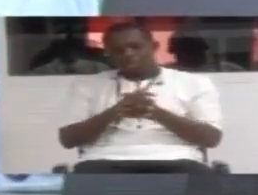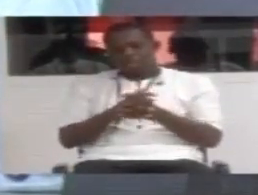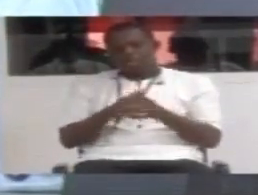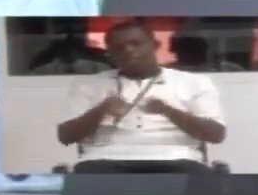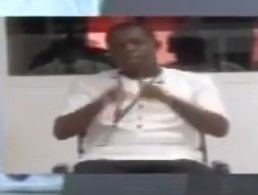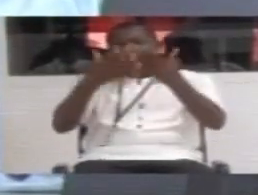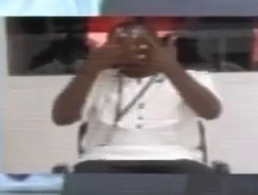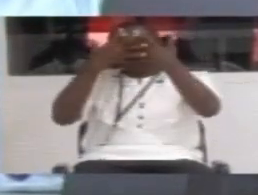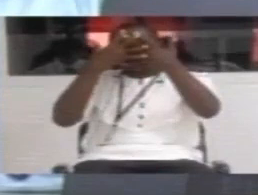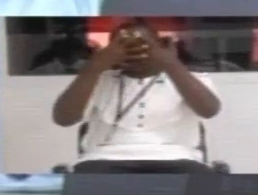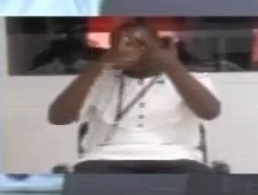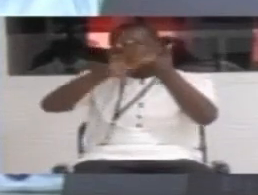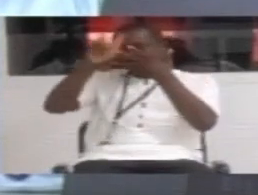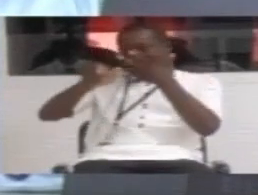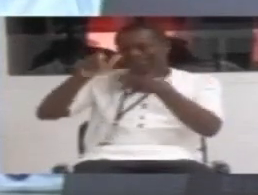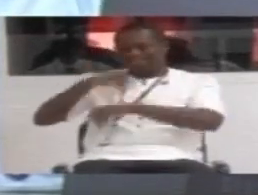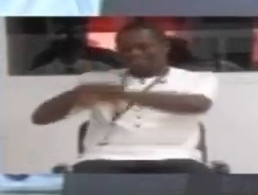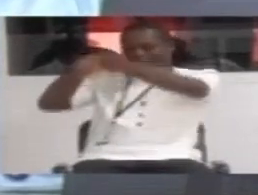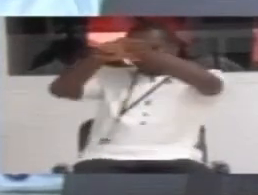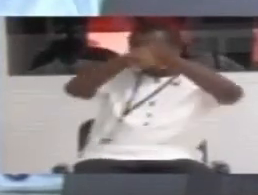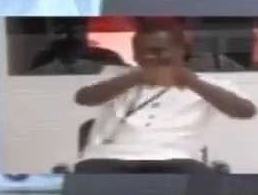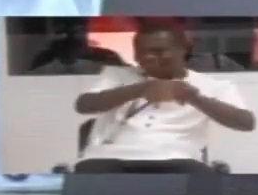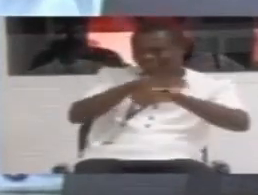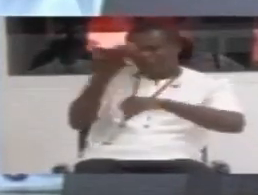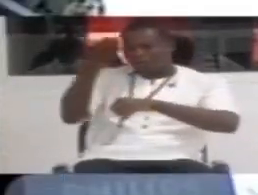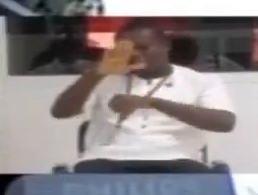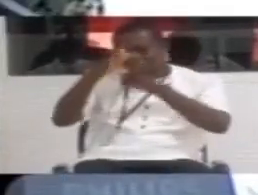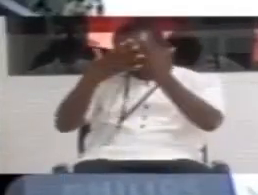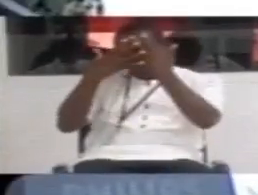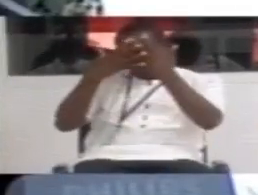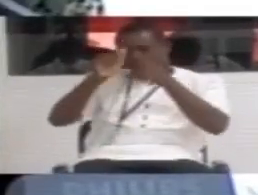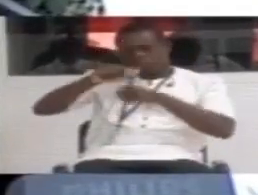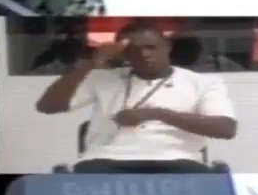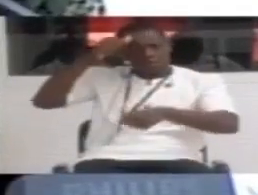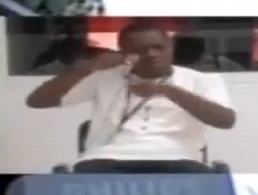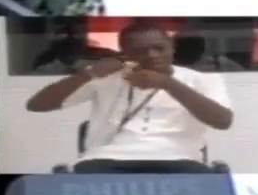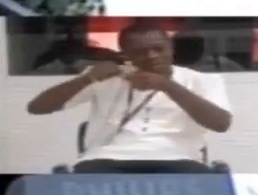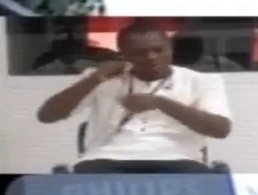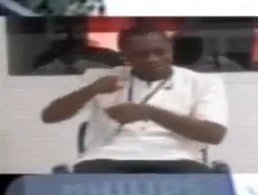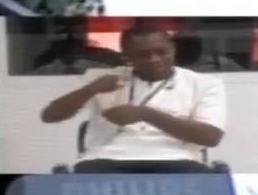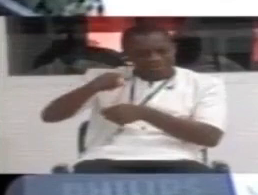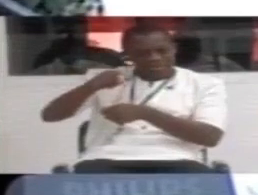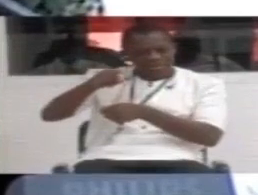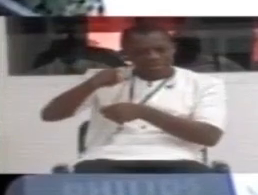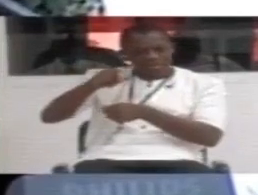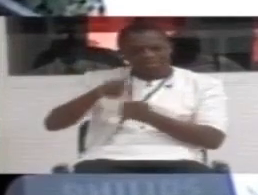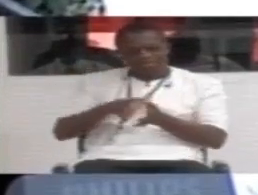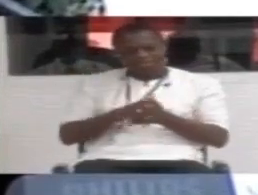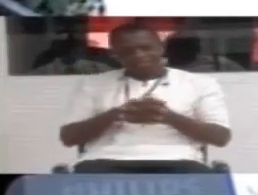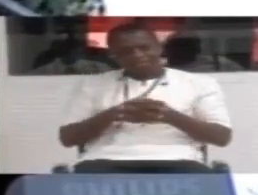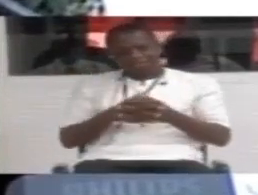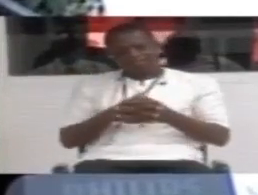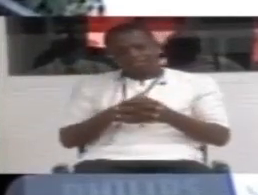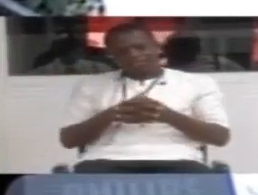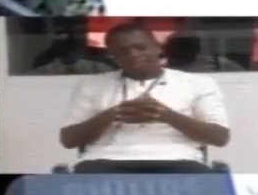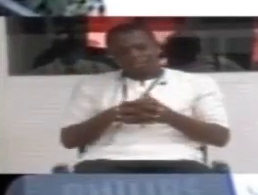inmates, prisoners taken from mile 2. Do you recall that? Legi dinañ waxtane mbir ñi nga xamne dugal nañ leen